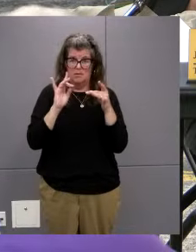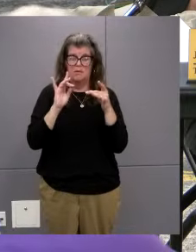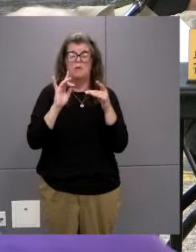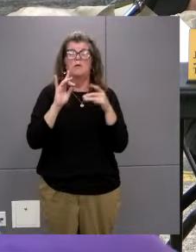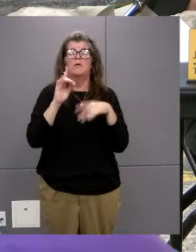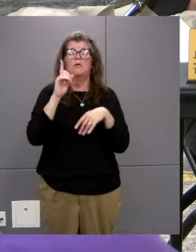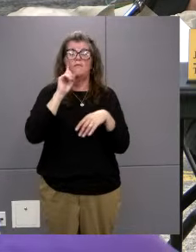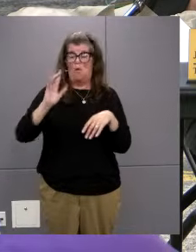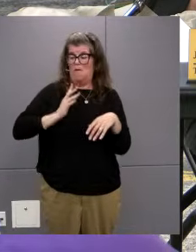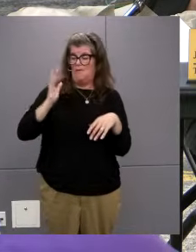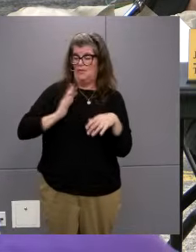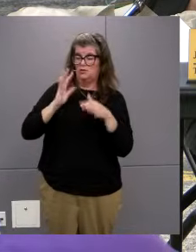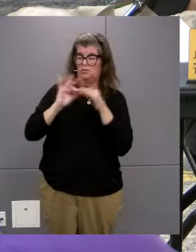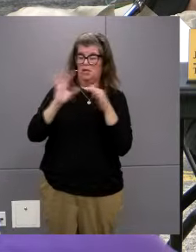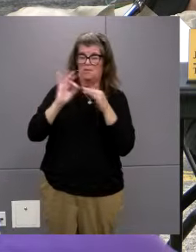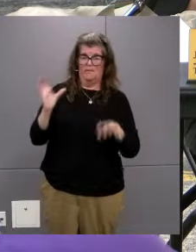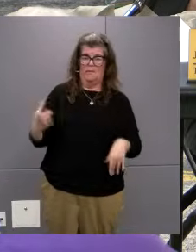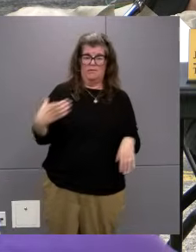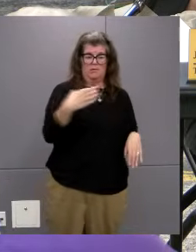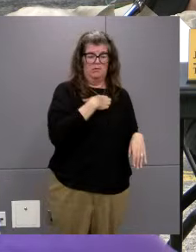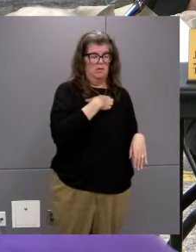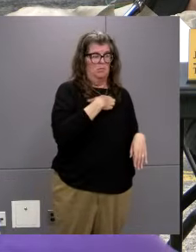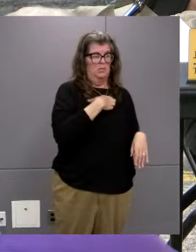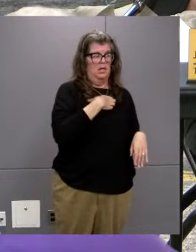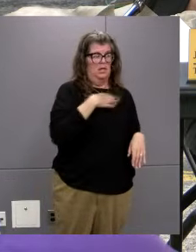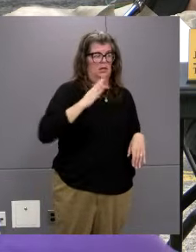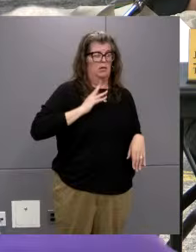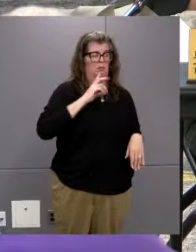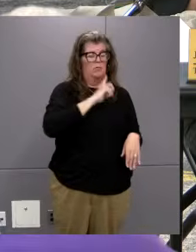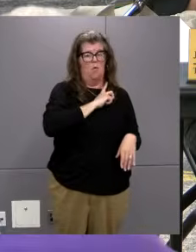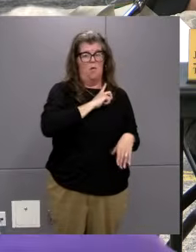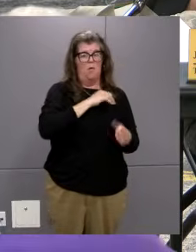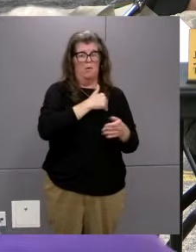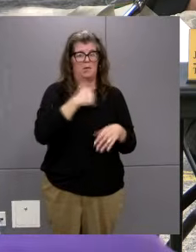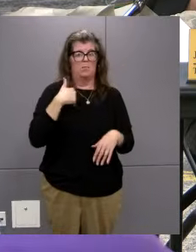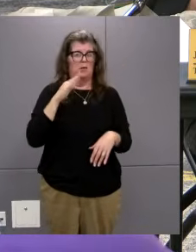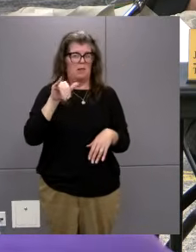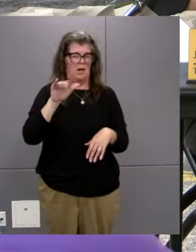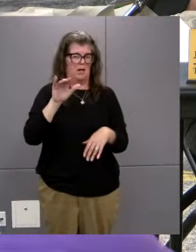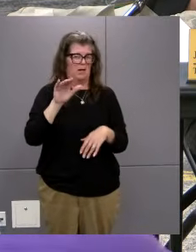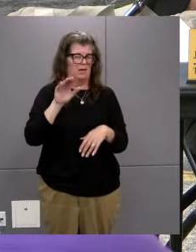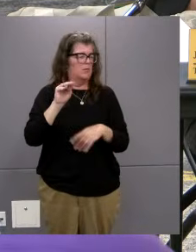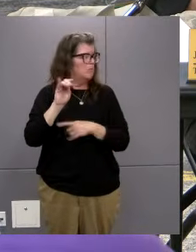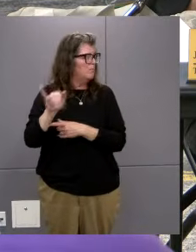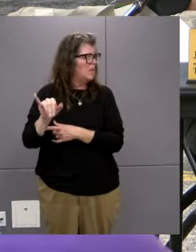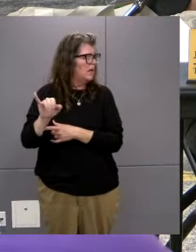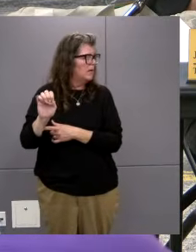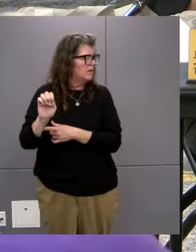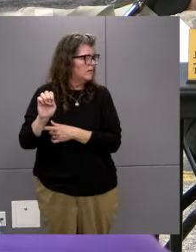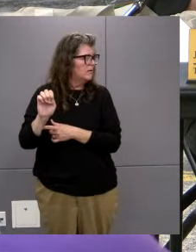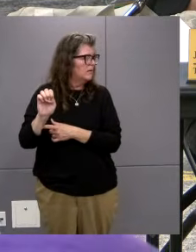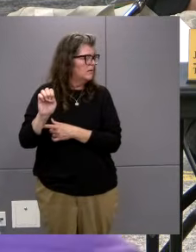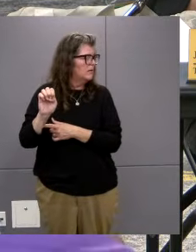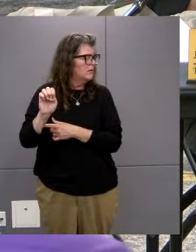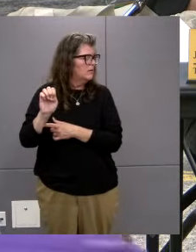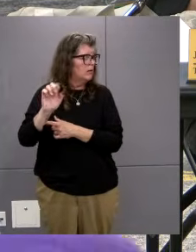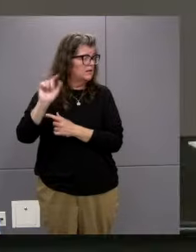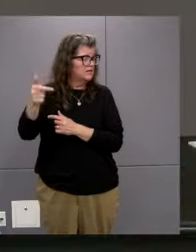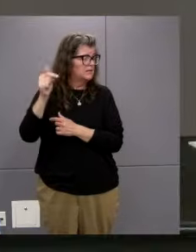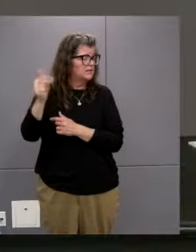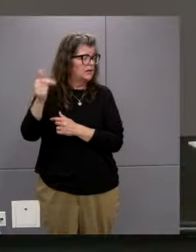to complaint against a board member by MEA. Okay. Is there a second for